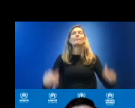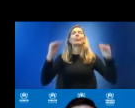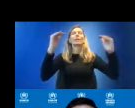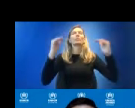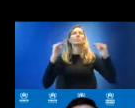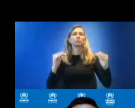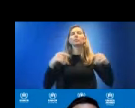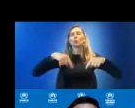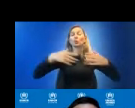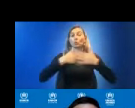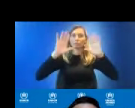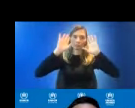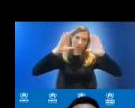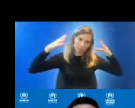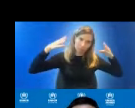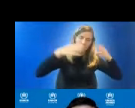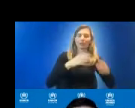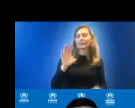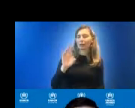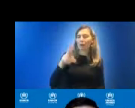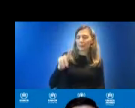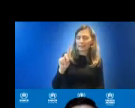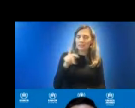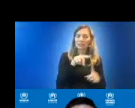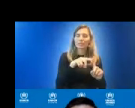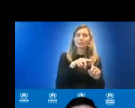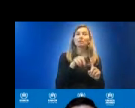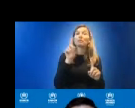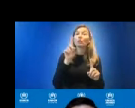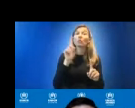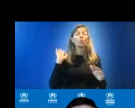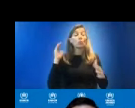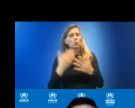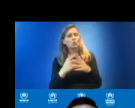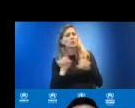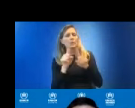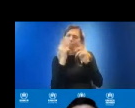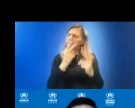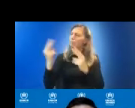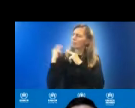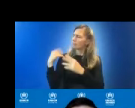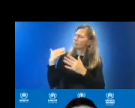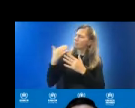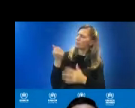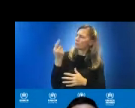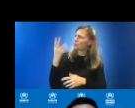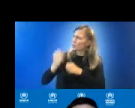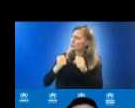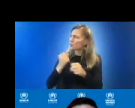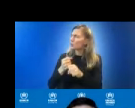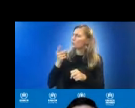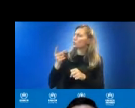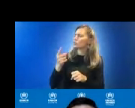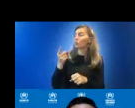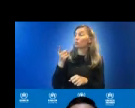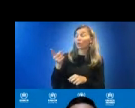focuses today. We've been looking back at our engagement with the CRPD over the last few years. It's one of the newer treaty bodies, and it's one that